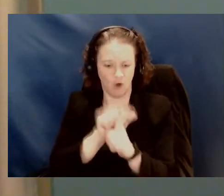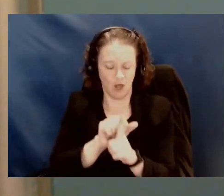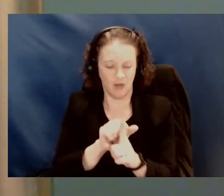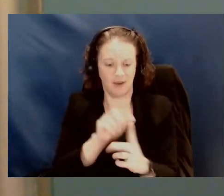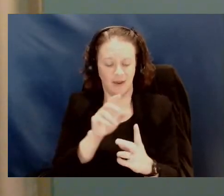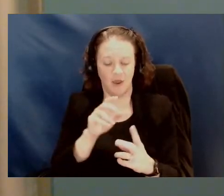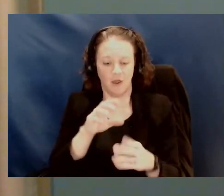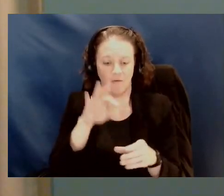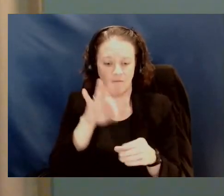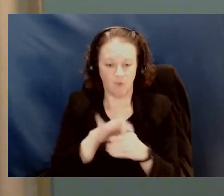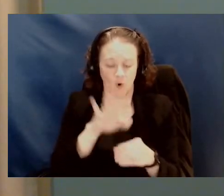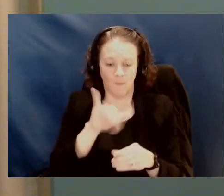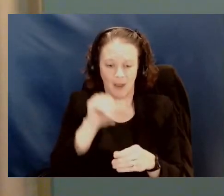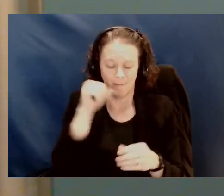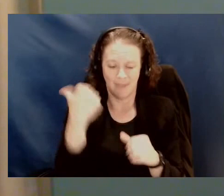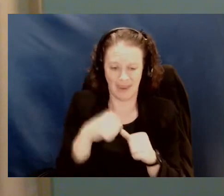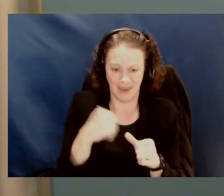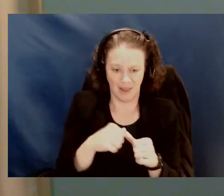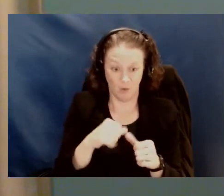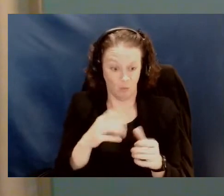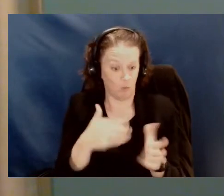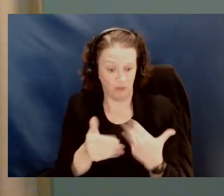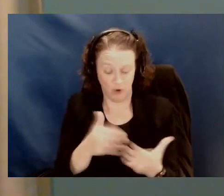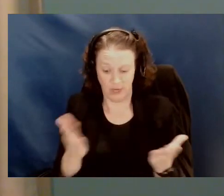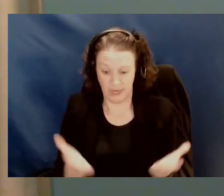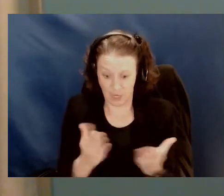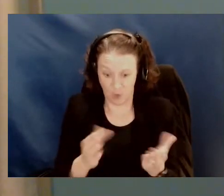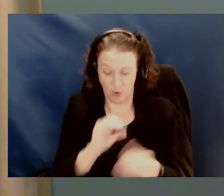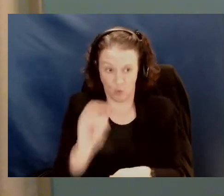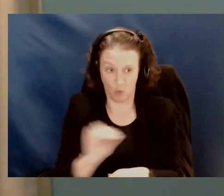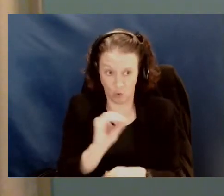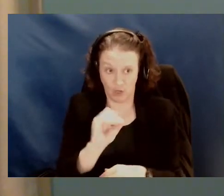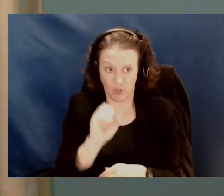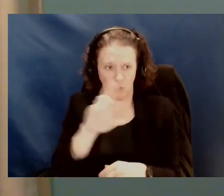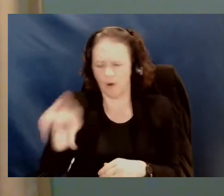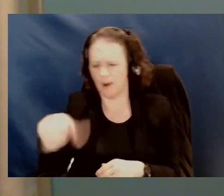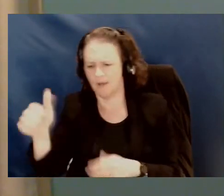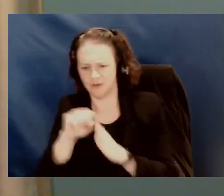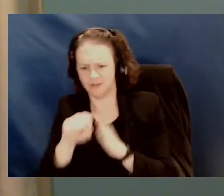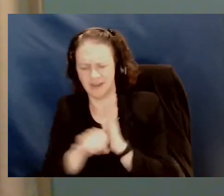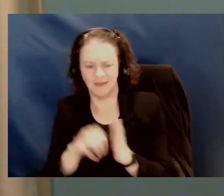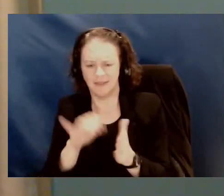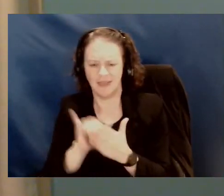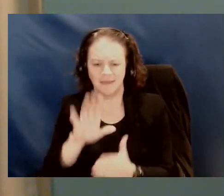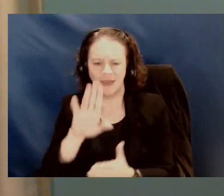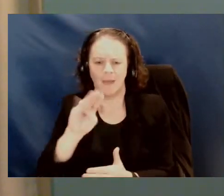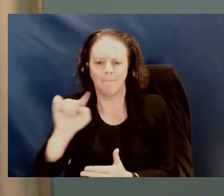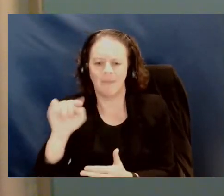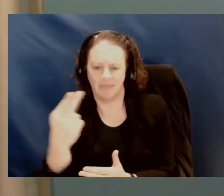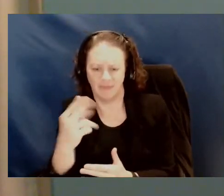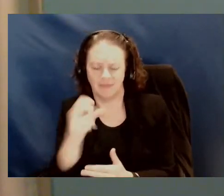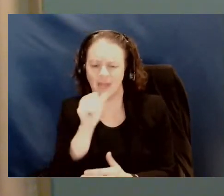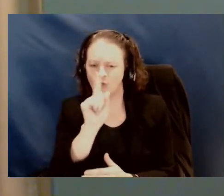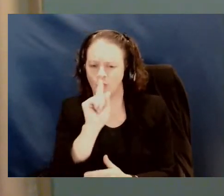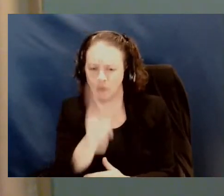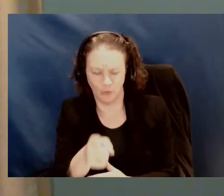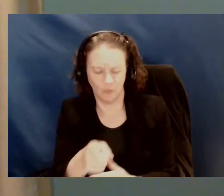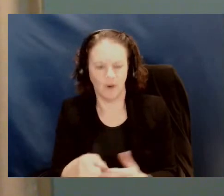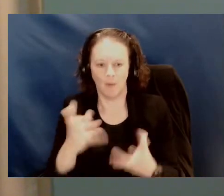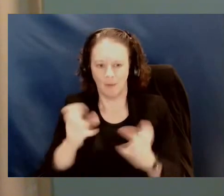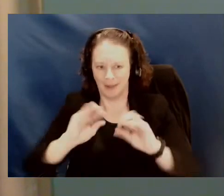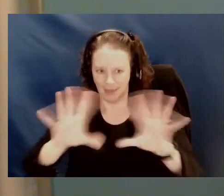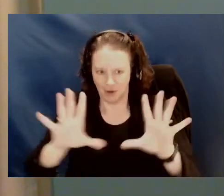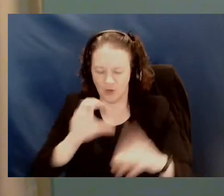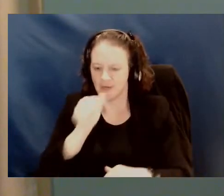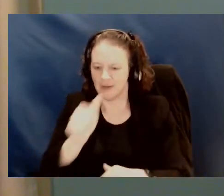are a myth. And they're a myth perpetrated by people who want to make it harder for certain people to vote. So let's be clear on that. Not just in Oregon, but all